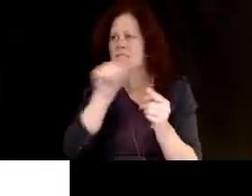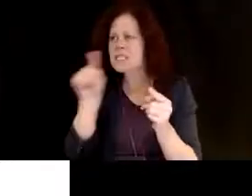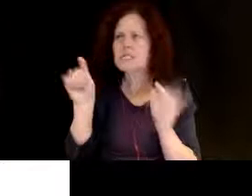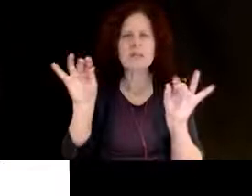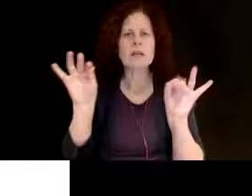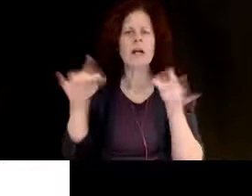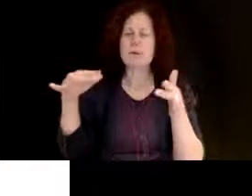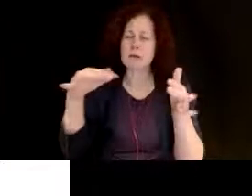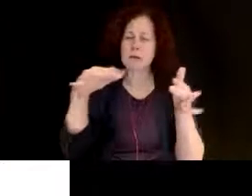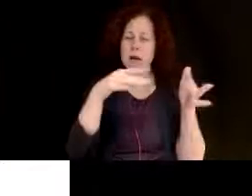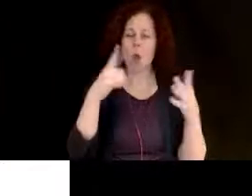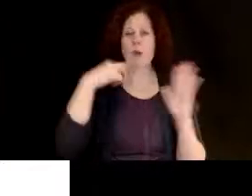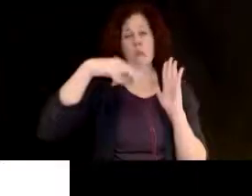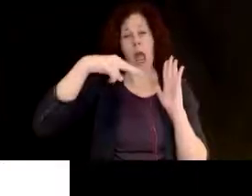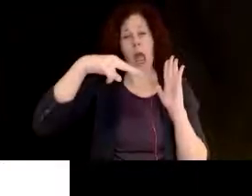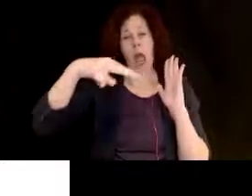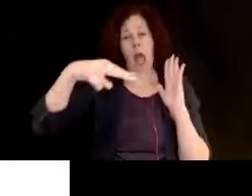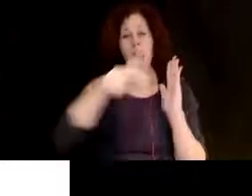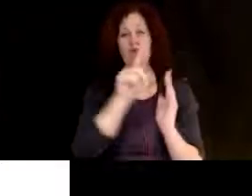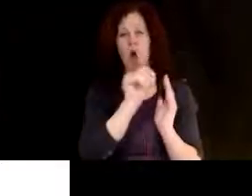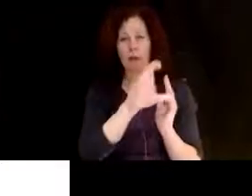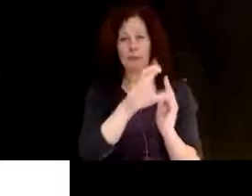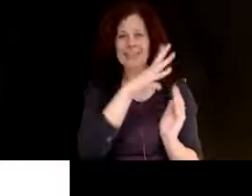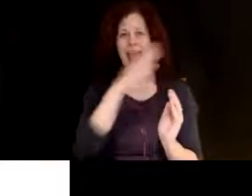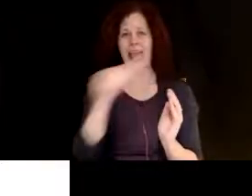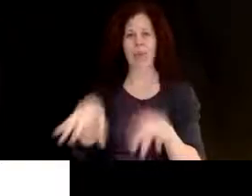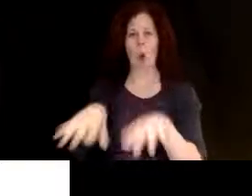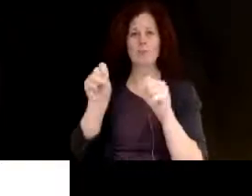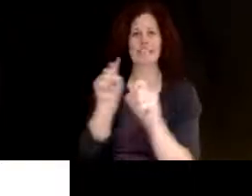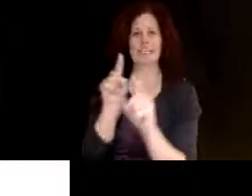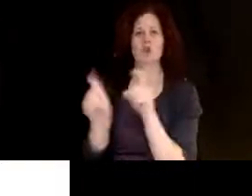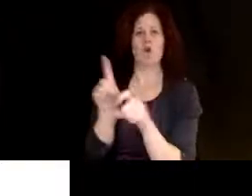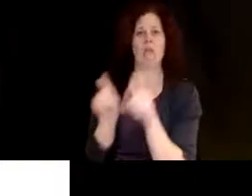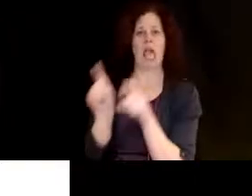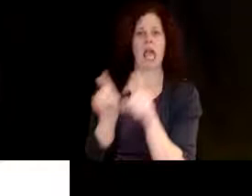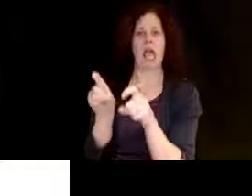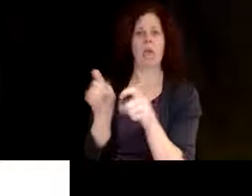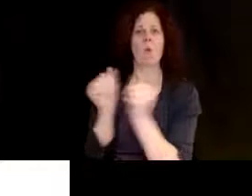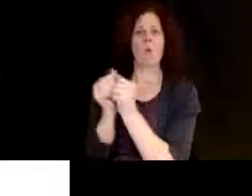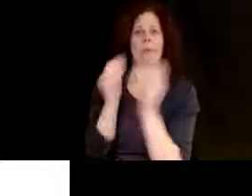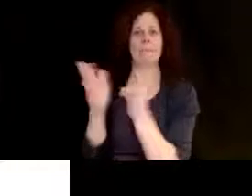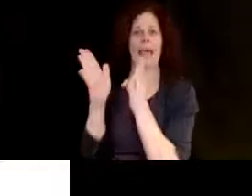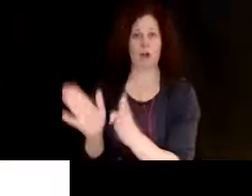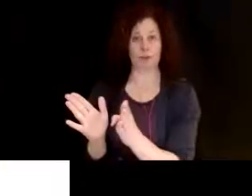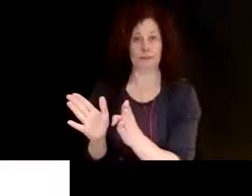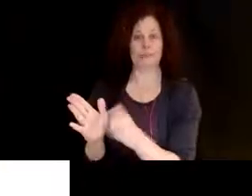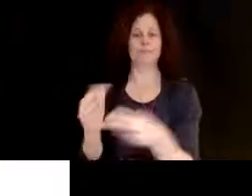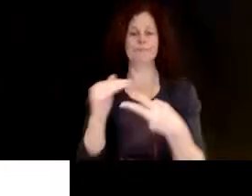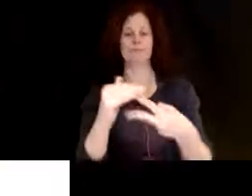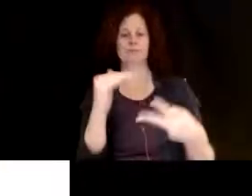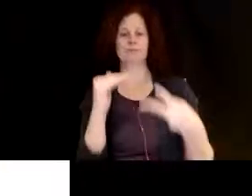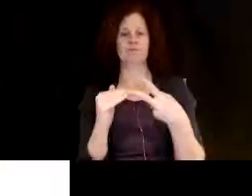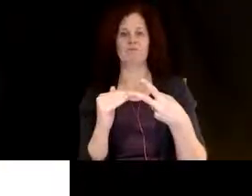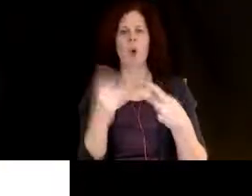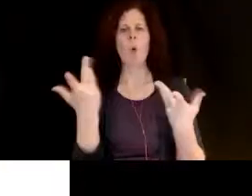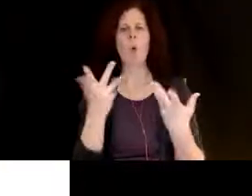by reviewing documents and conducting a survey with planners in the region. Second, we wanted to understand physical barriers to